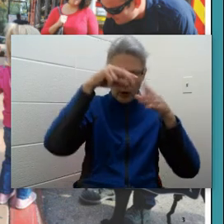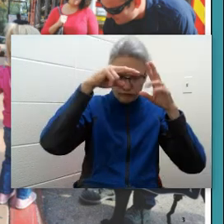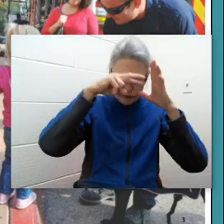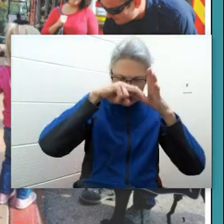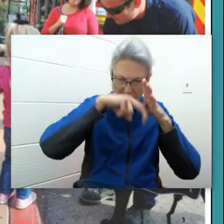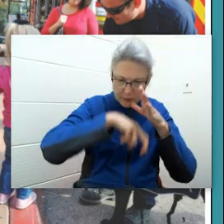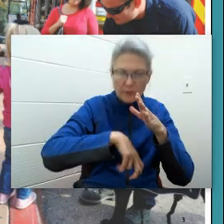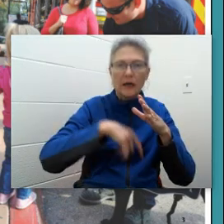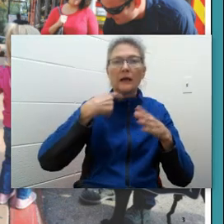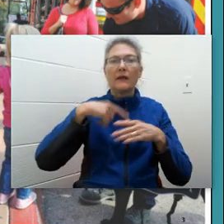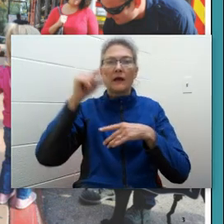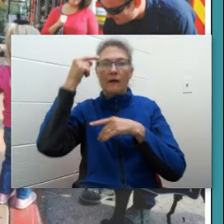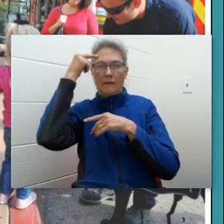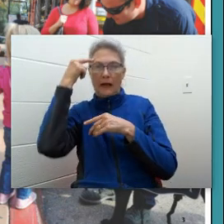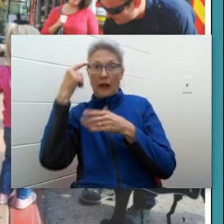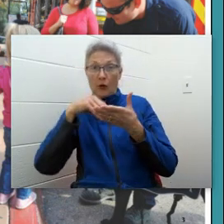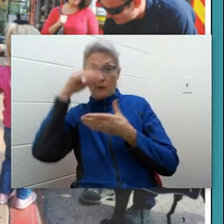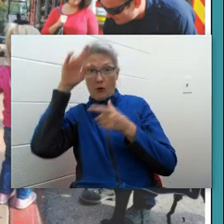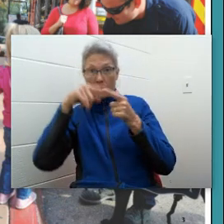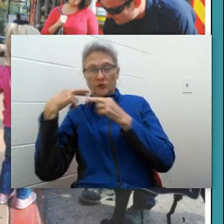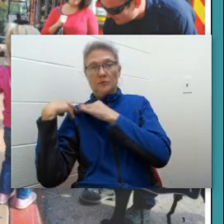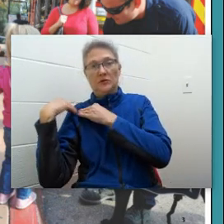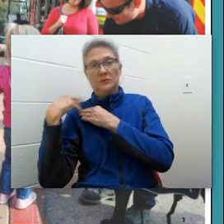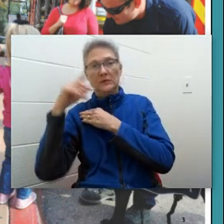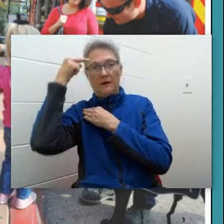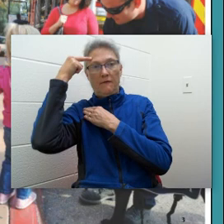different responsibilities our government has.